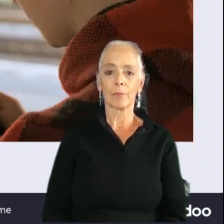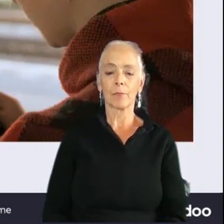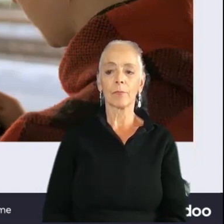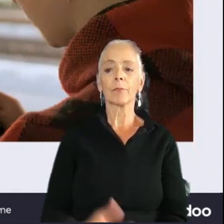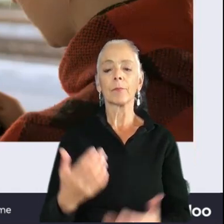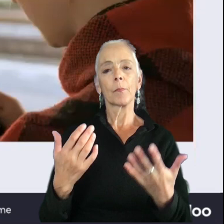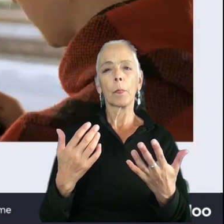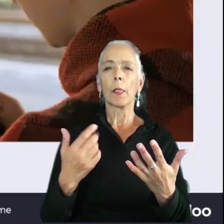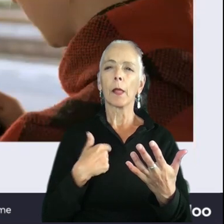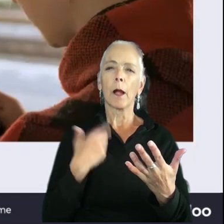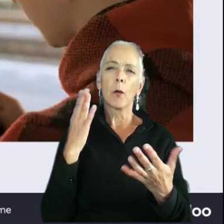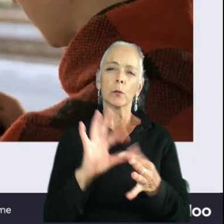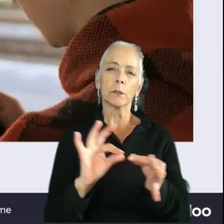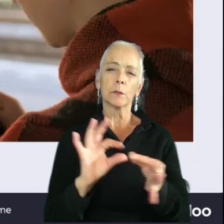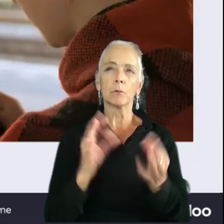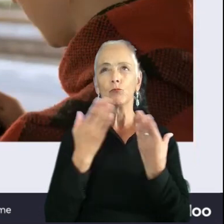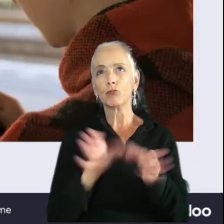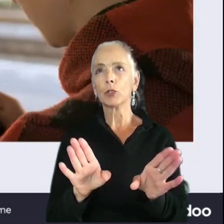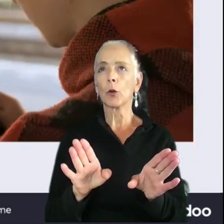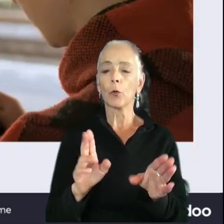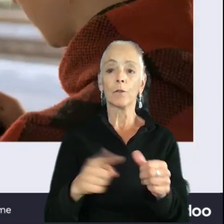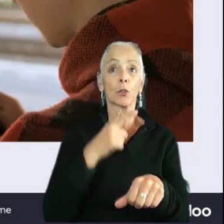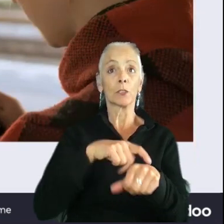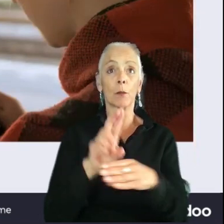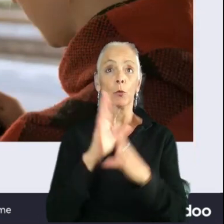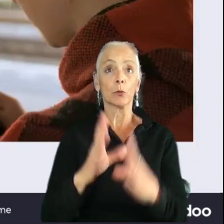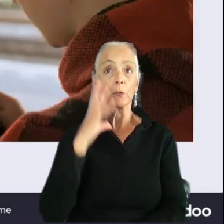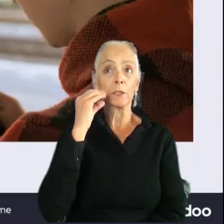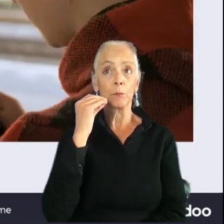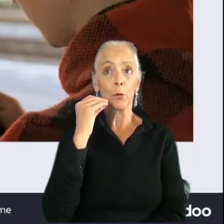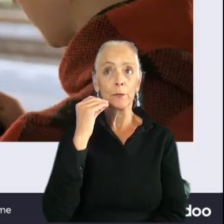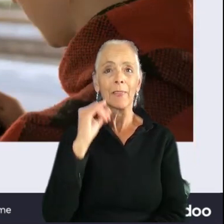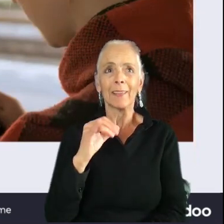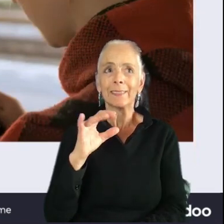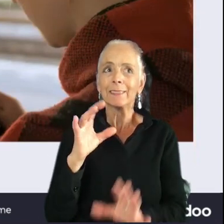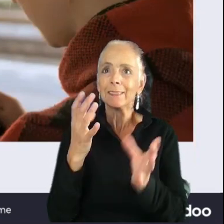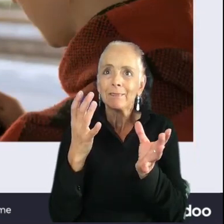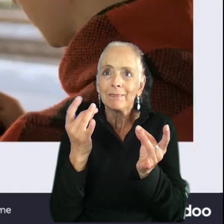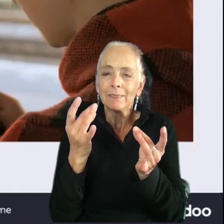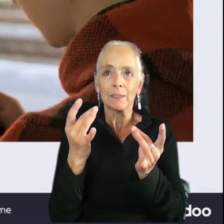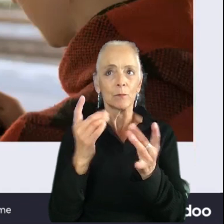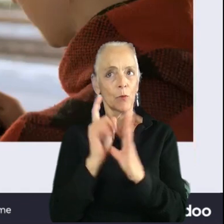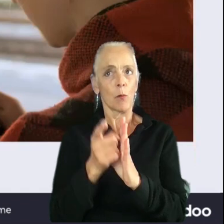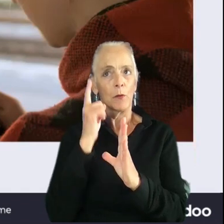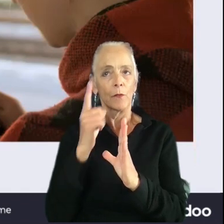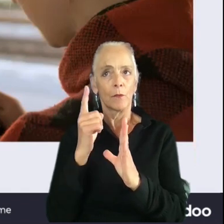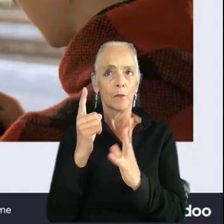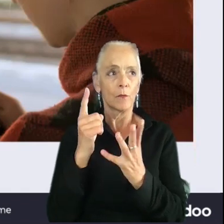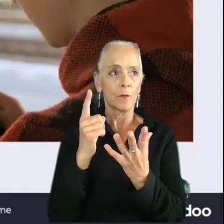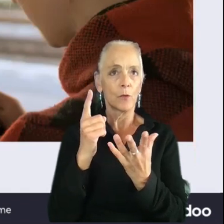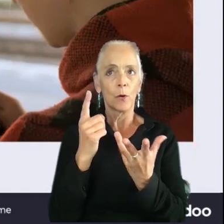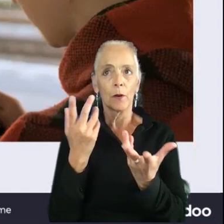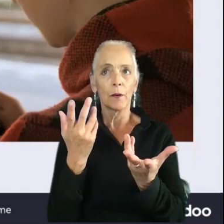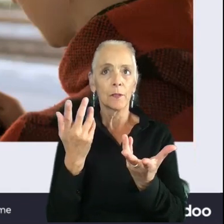And I would say, in general, the first-time user experience is a very fragile moment for a free-to-play mobile game, because mobile game